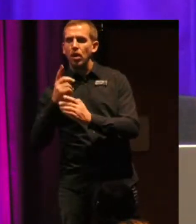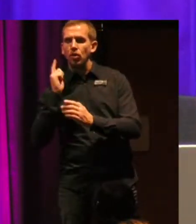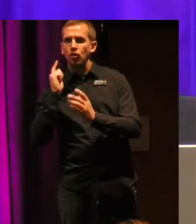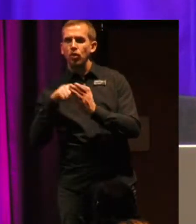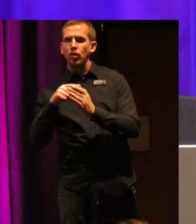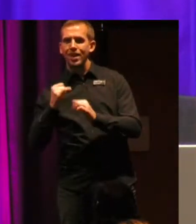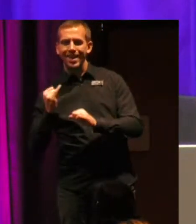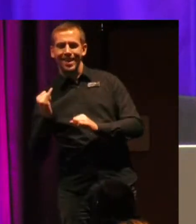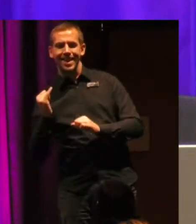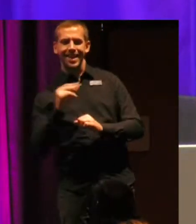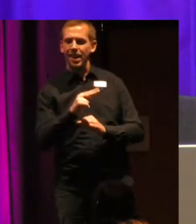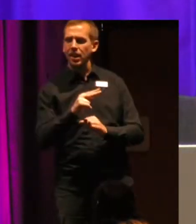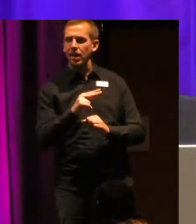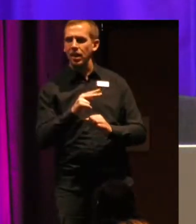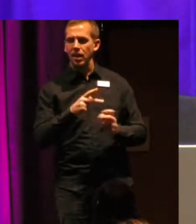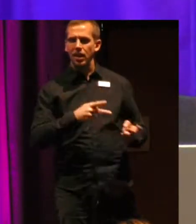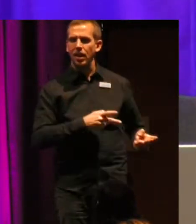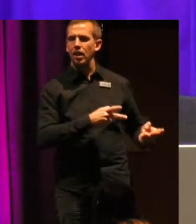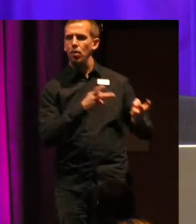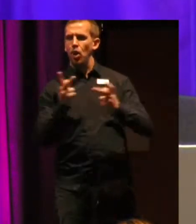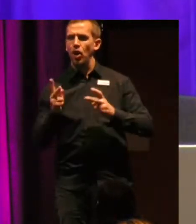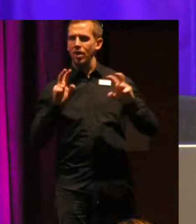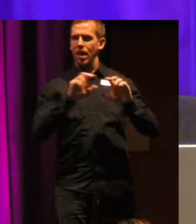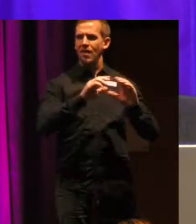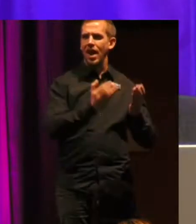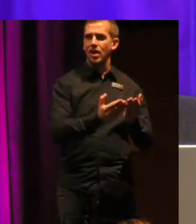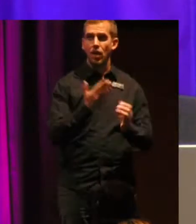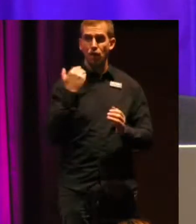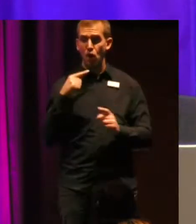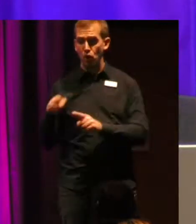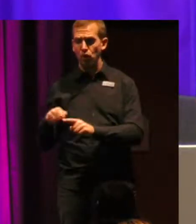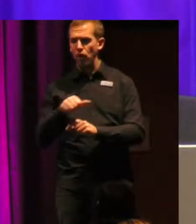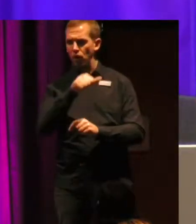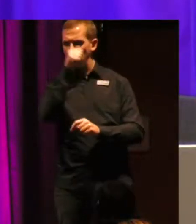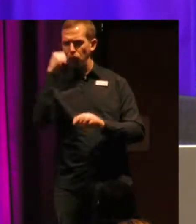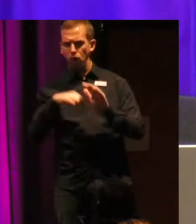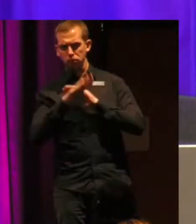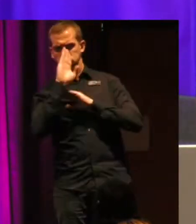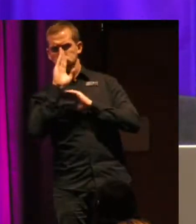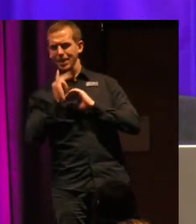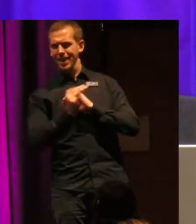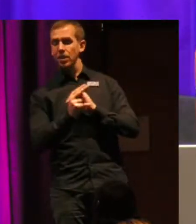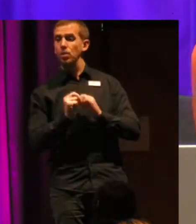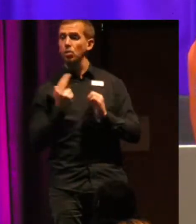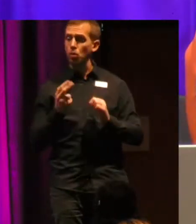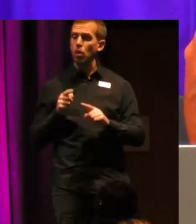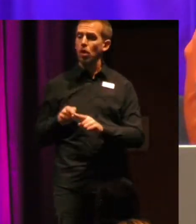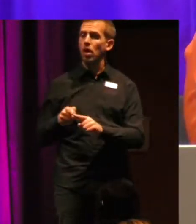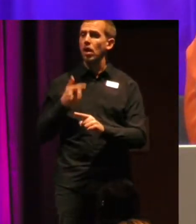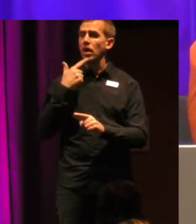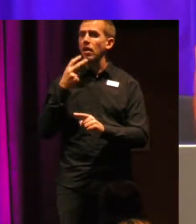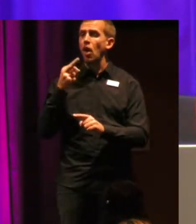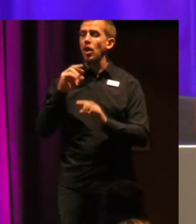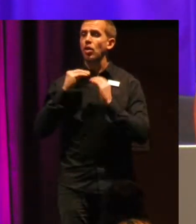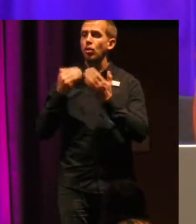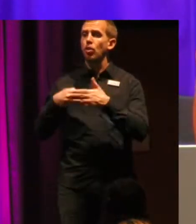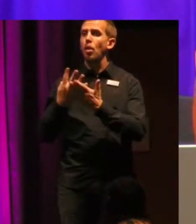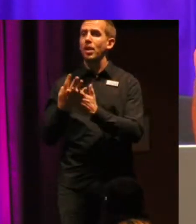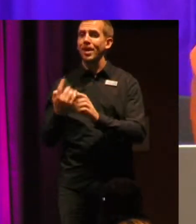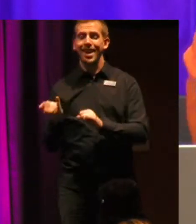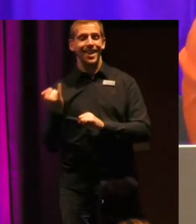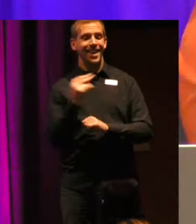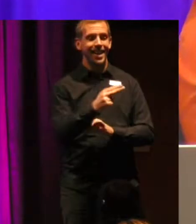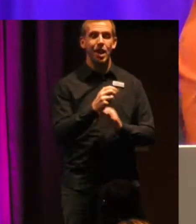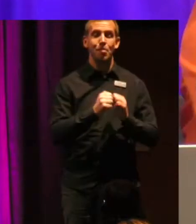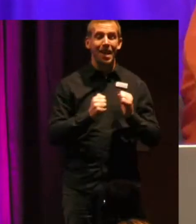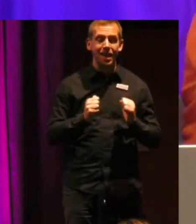space in ways that have previously been very difficult. Now with that has come some challenges,